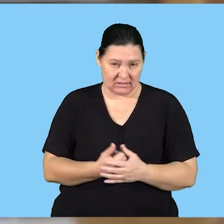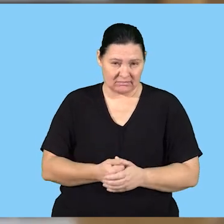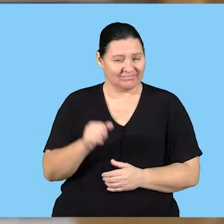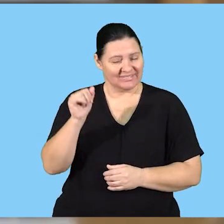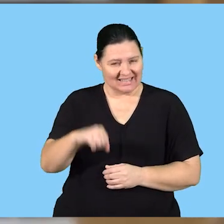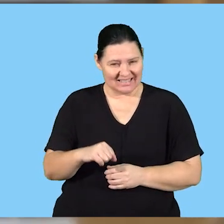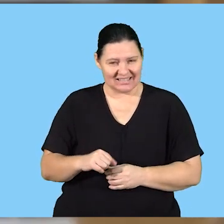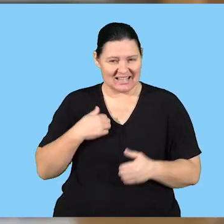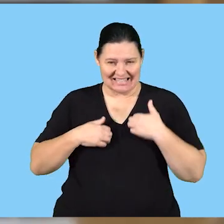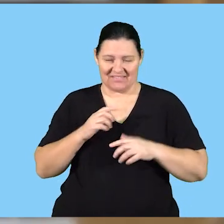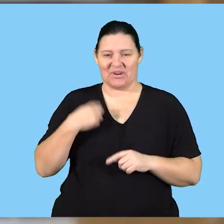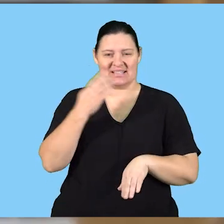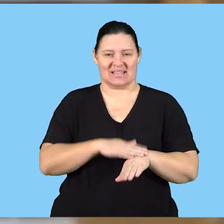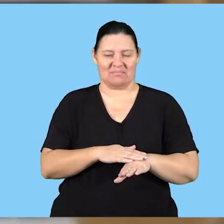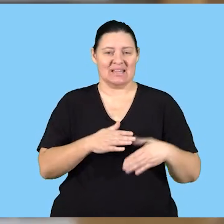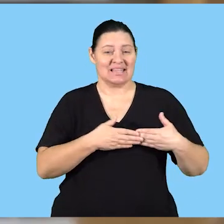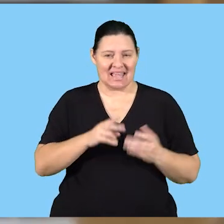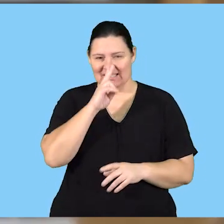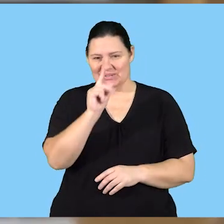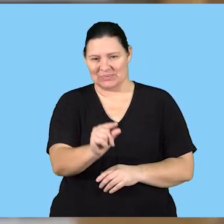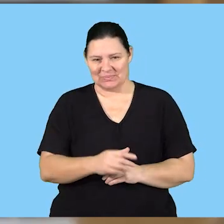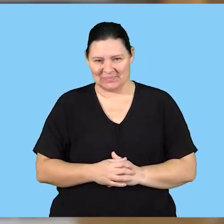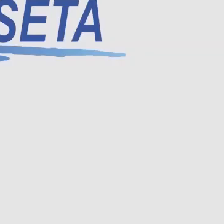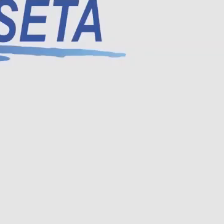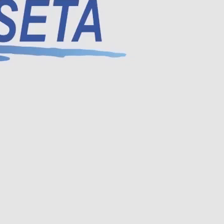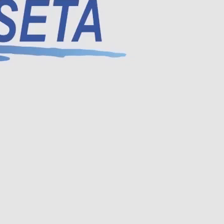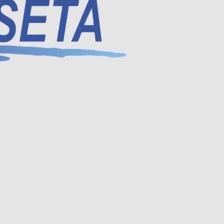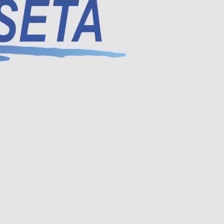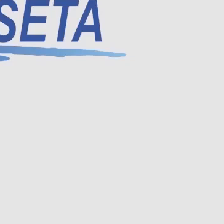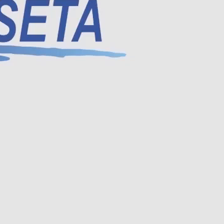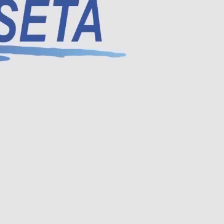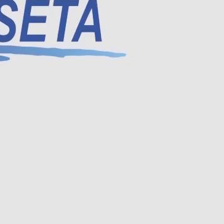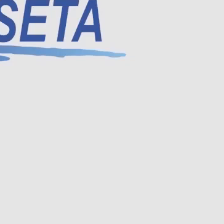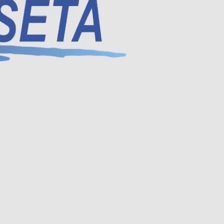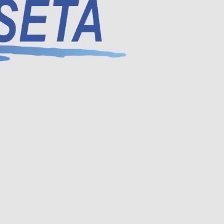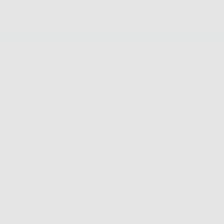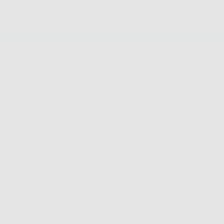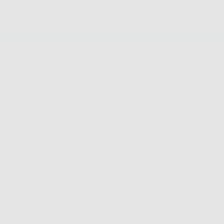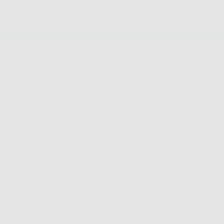And yes, I'm looking forward to next time. Take care. See you soon.